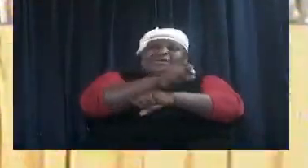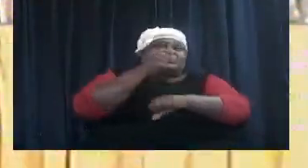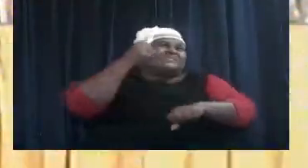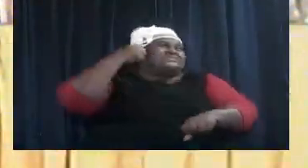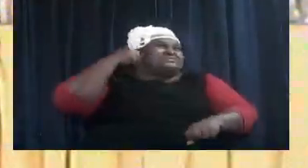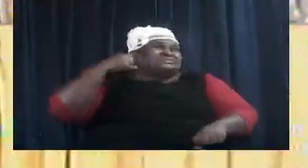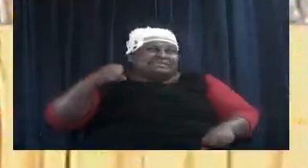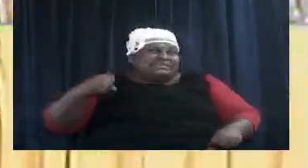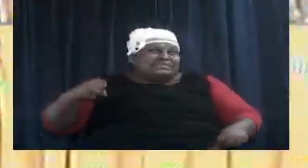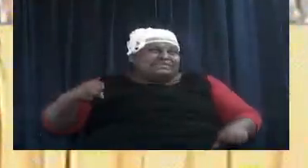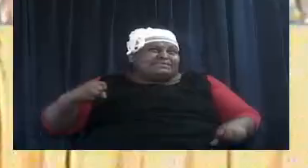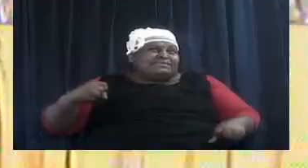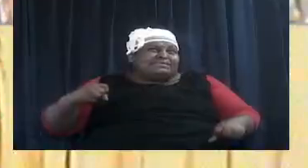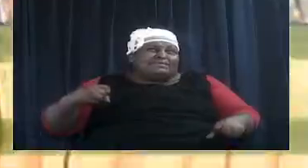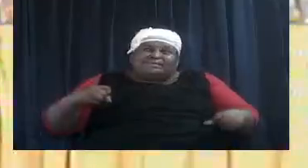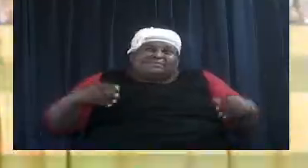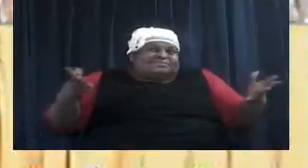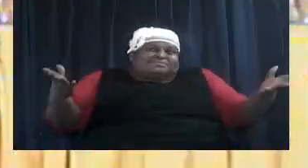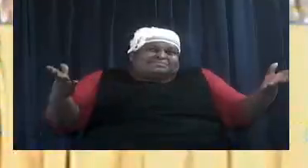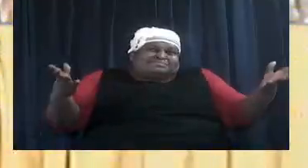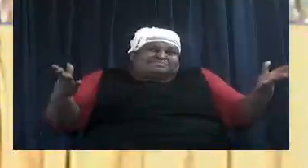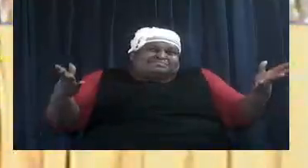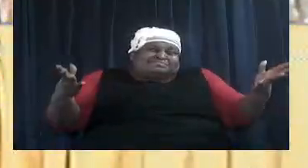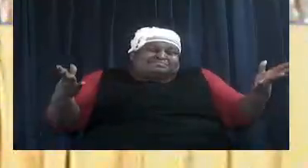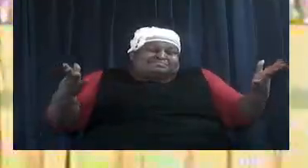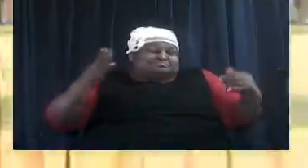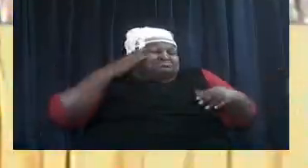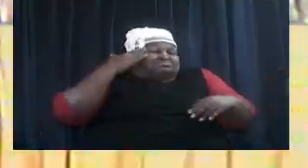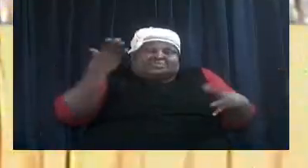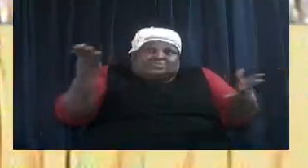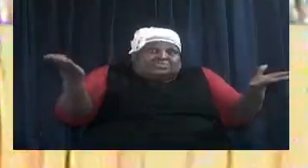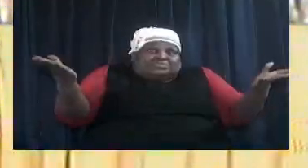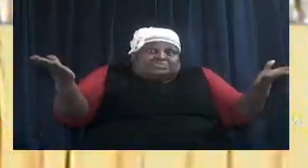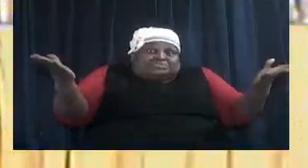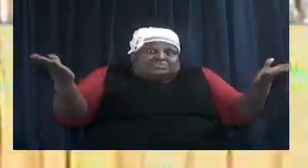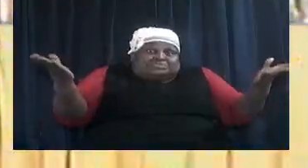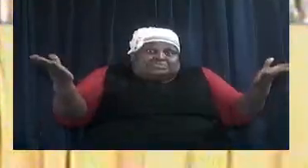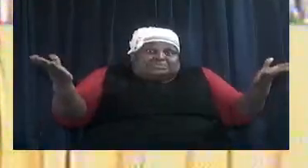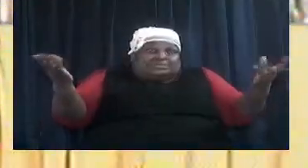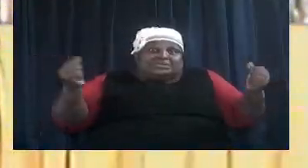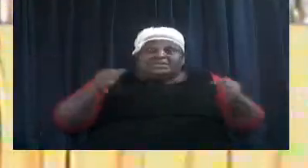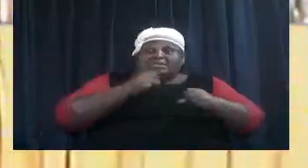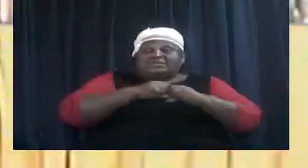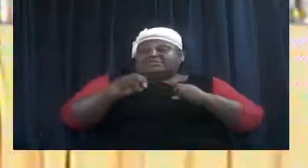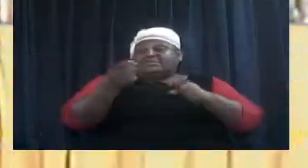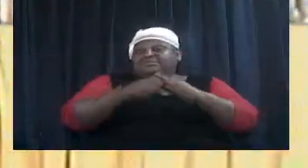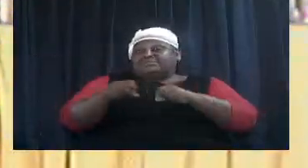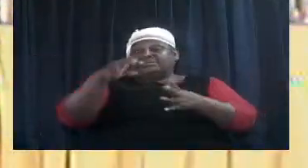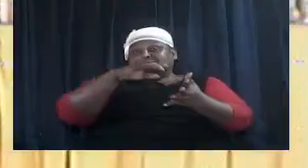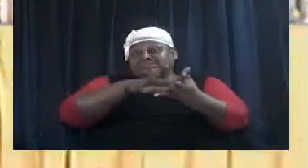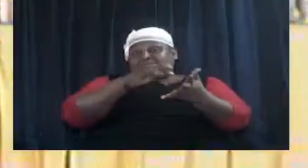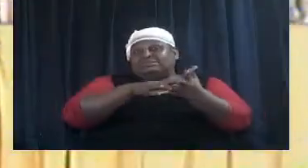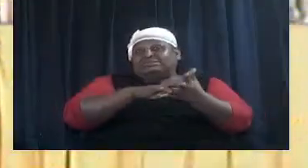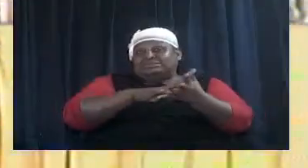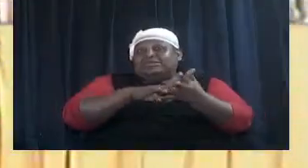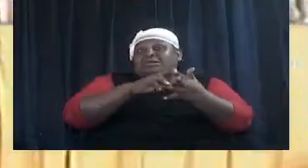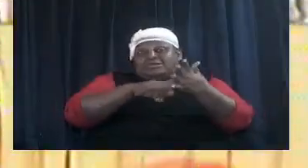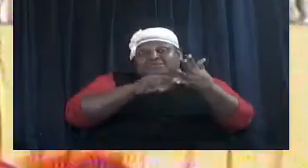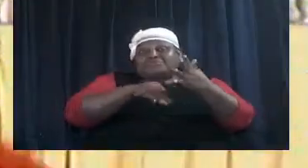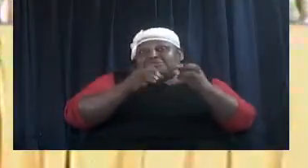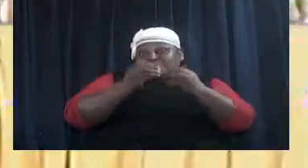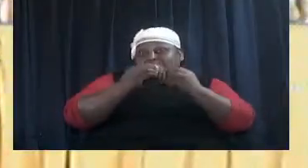silver. I don't know. Maybe if I read some more, I study some more, then maybe I'll get